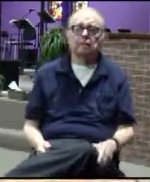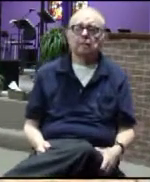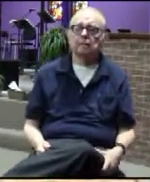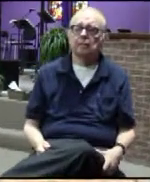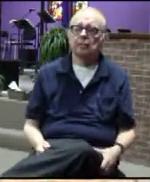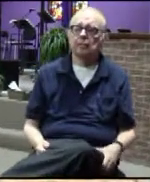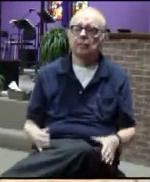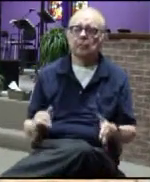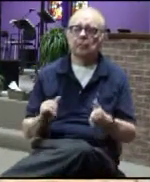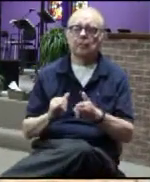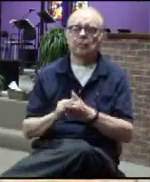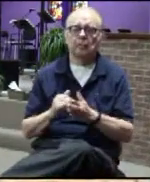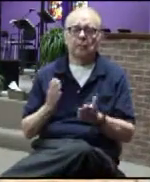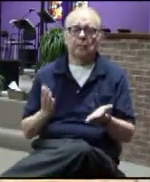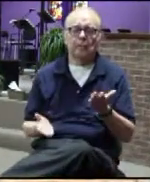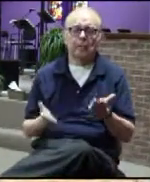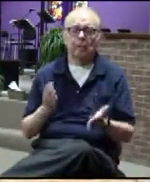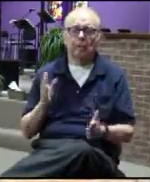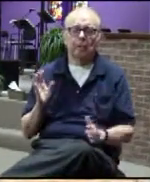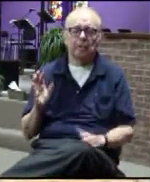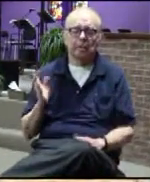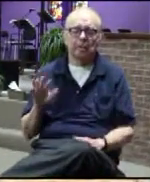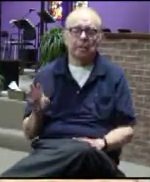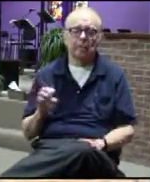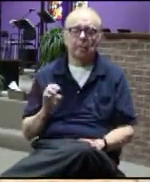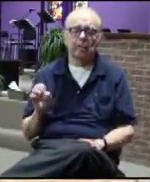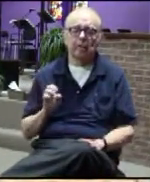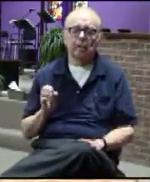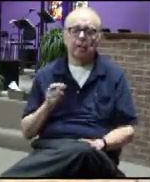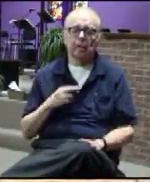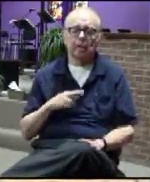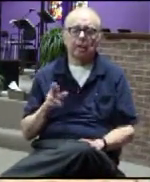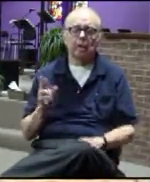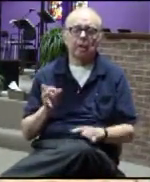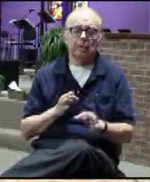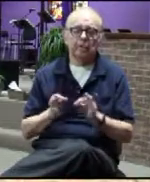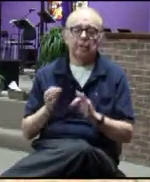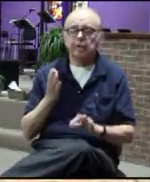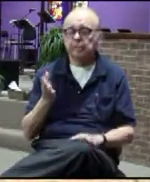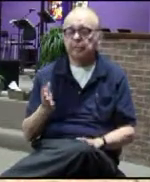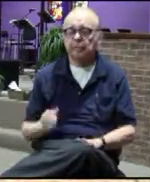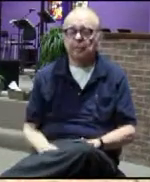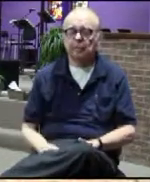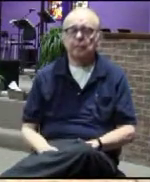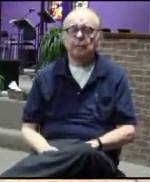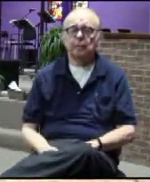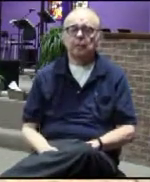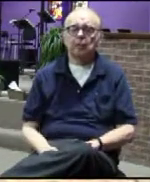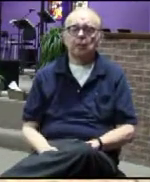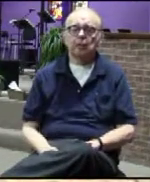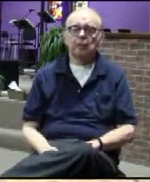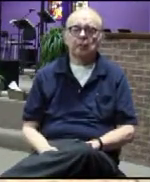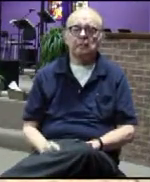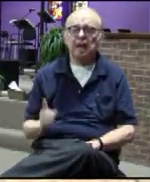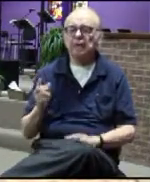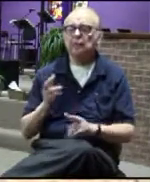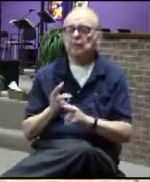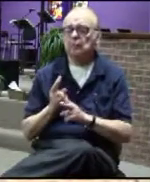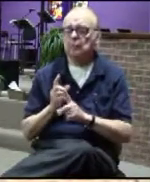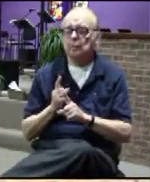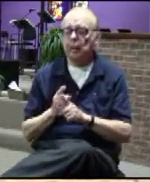That you may have never. Ever had. Righteousness. Explained to you. In the proper way.